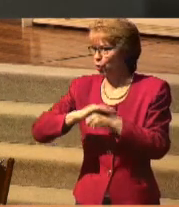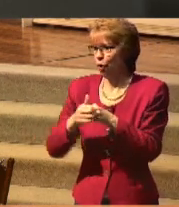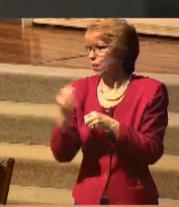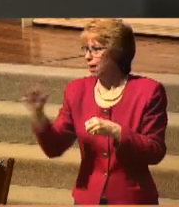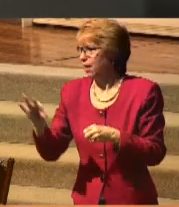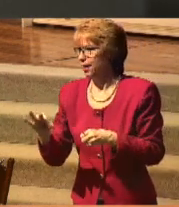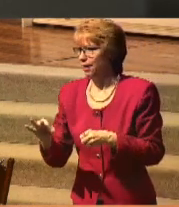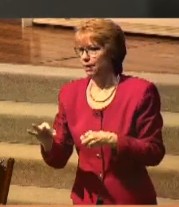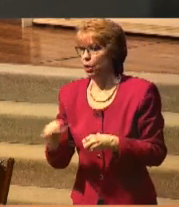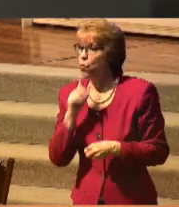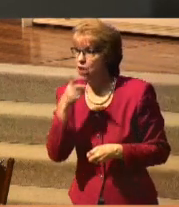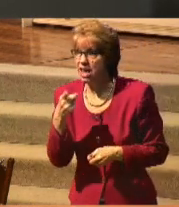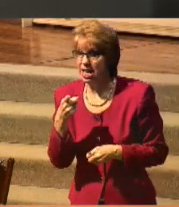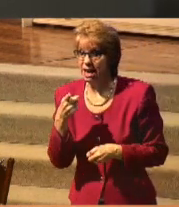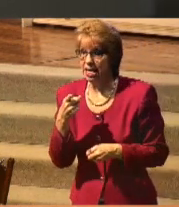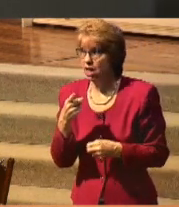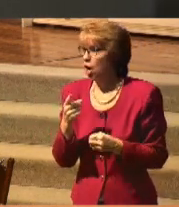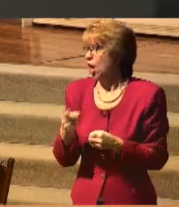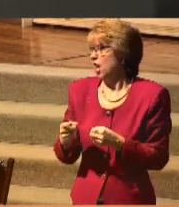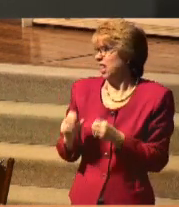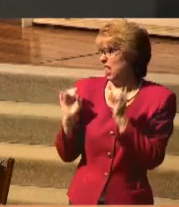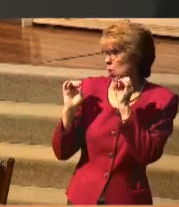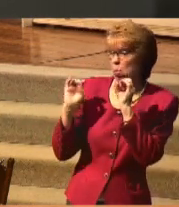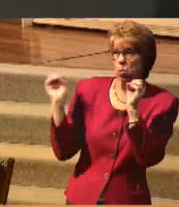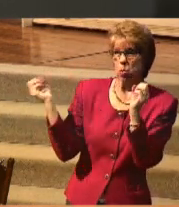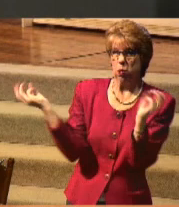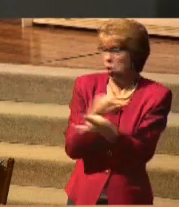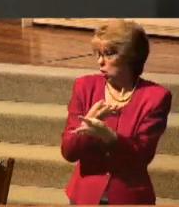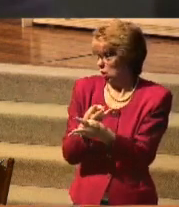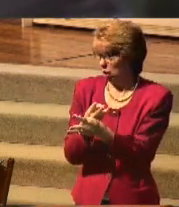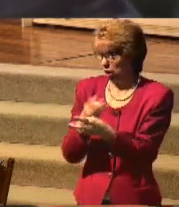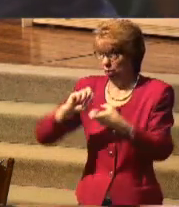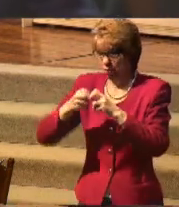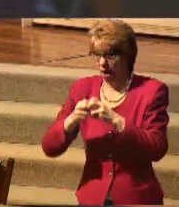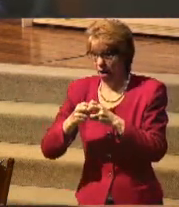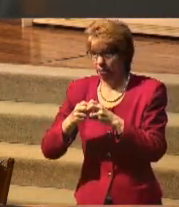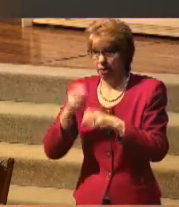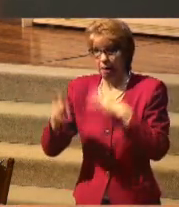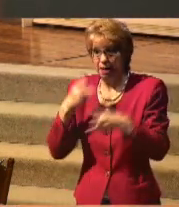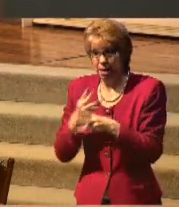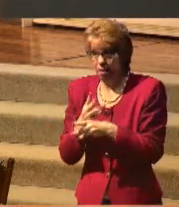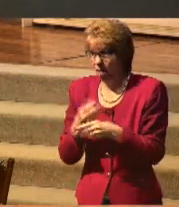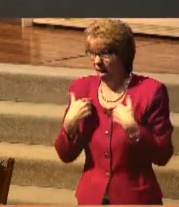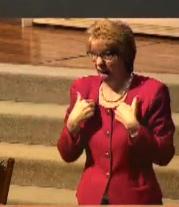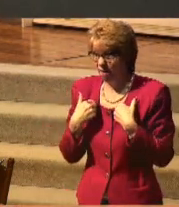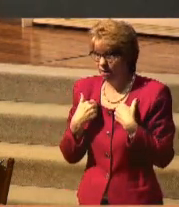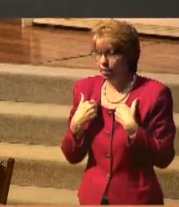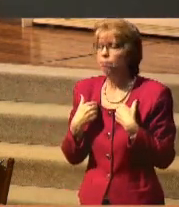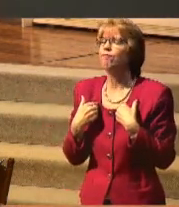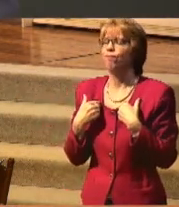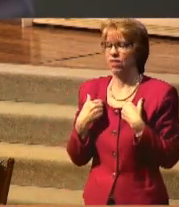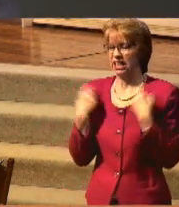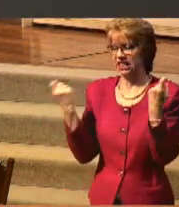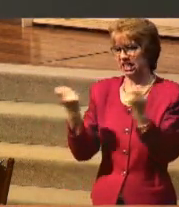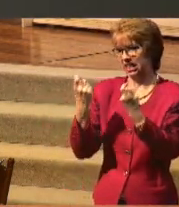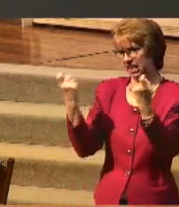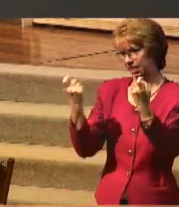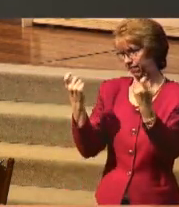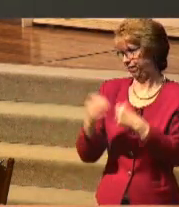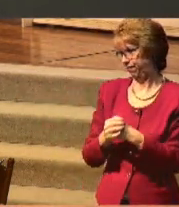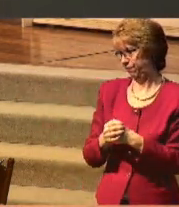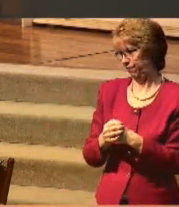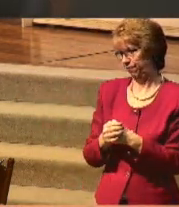Jesus Christ is the one that can forgive and cleanse us from sin. What a marvelous opportunity to hand someone a gospel tract. It's a